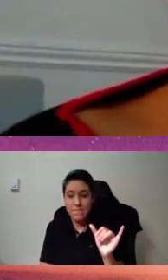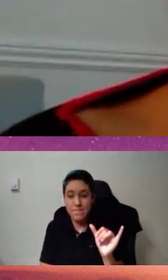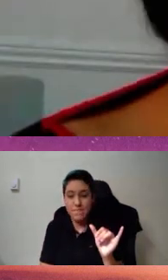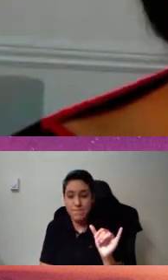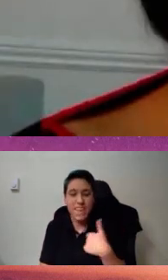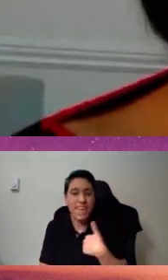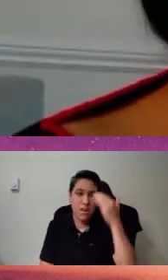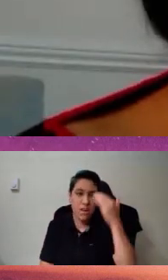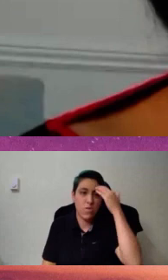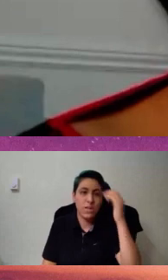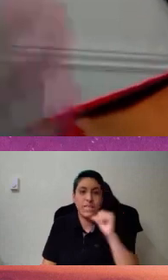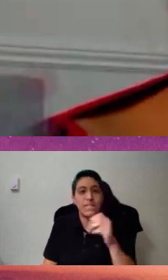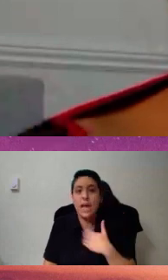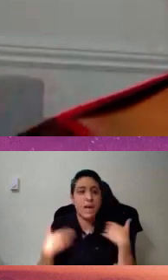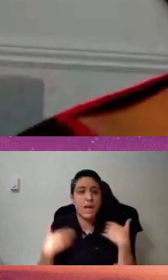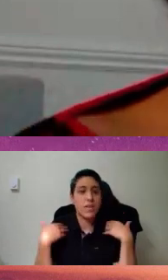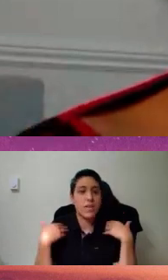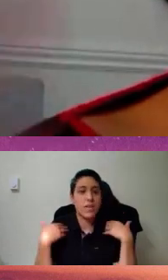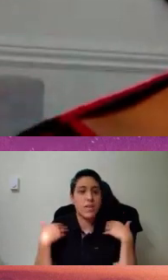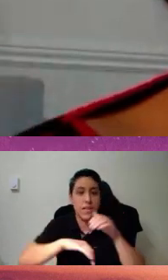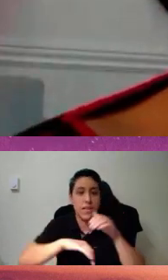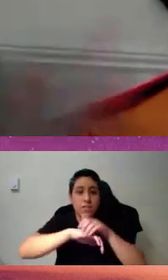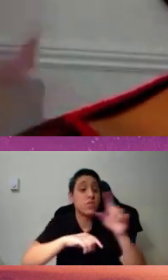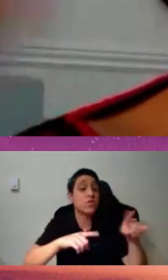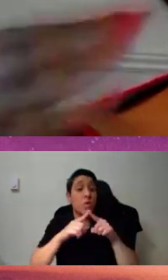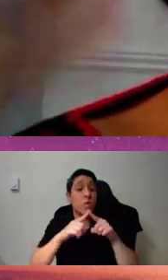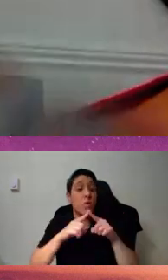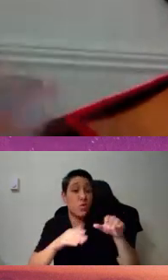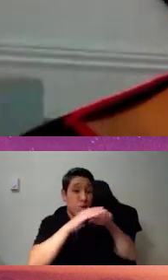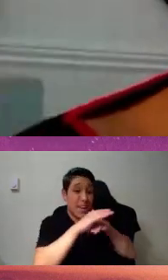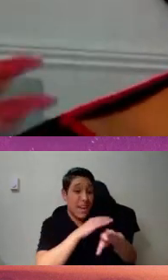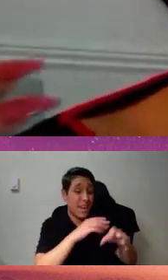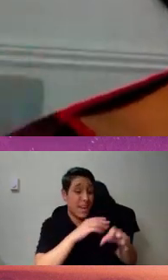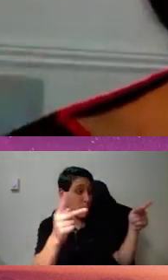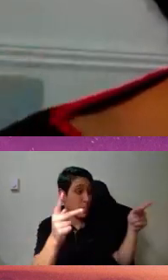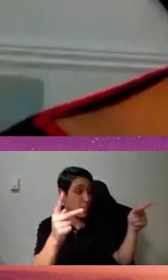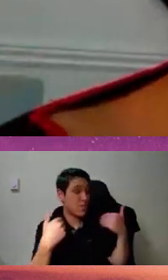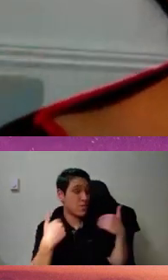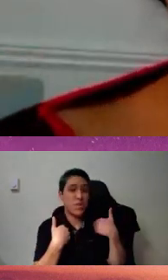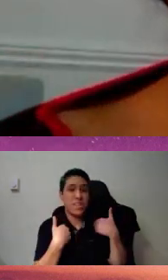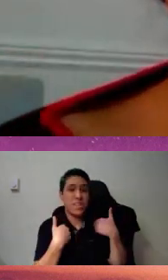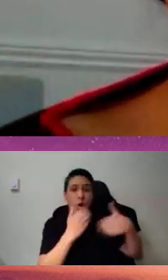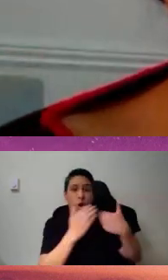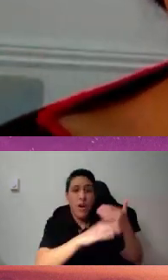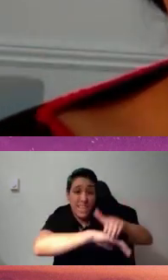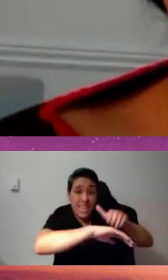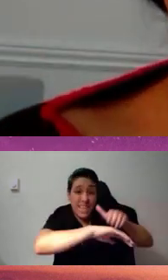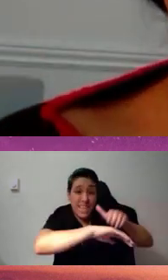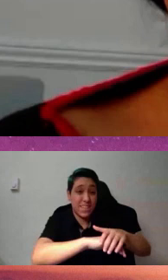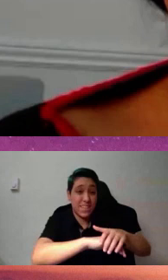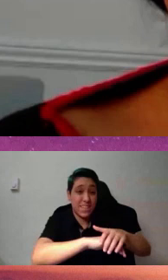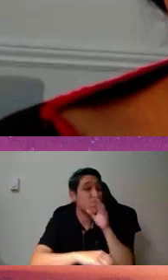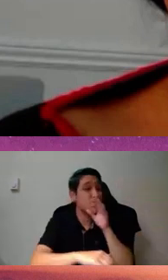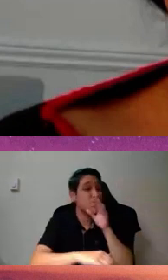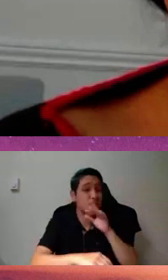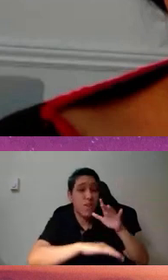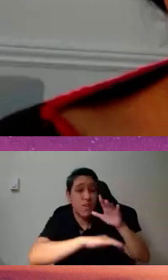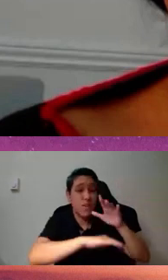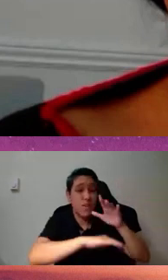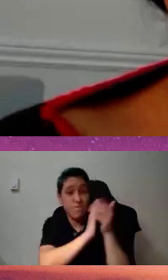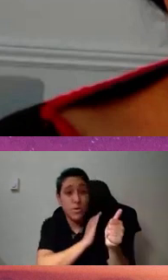into spaces where people are just so fluent and things just come out, you get intimidated and you